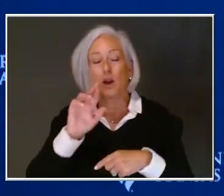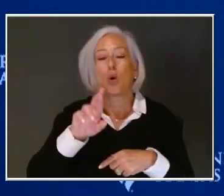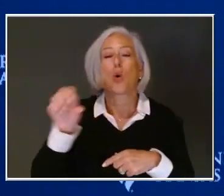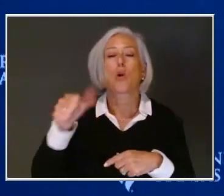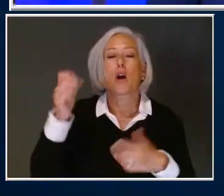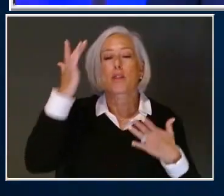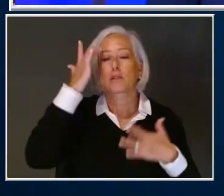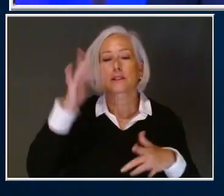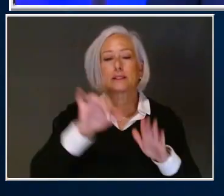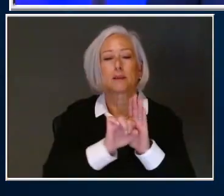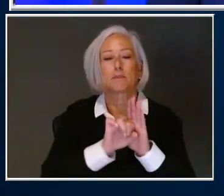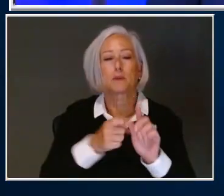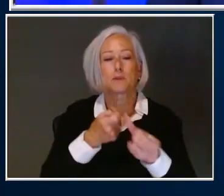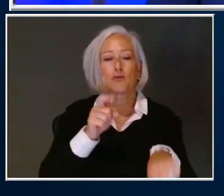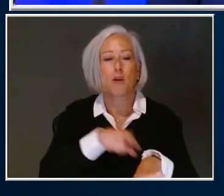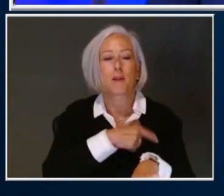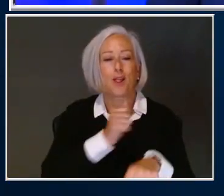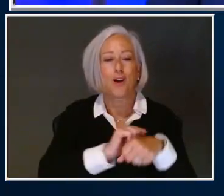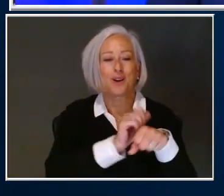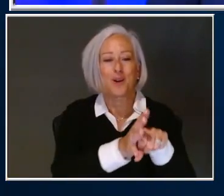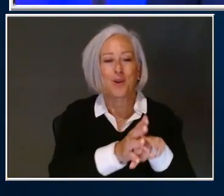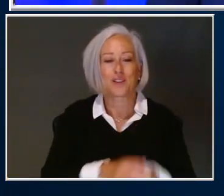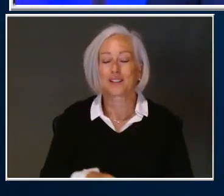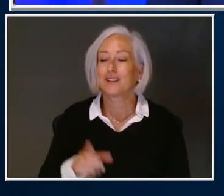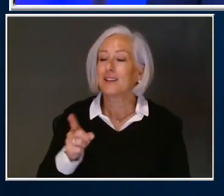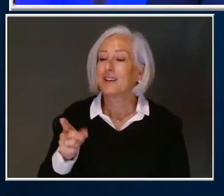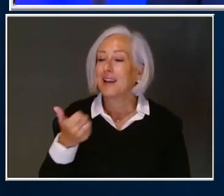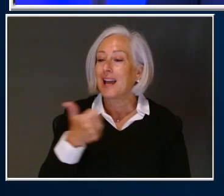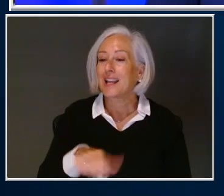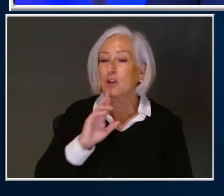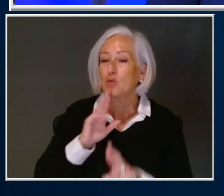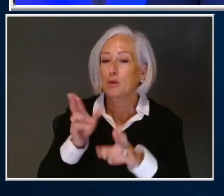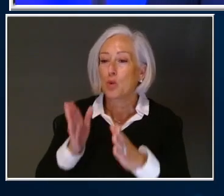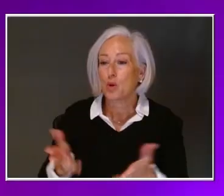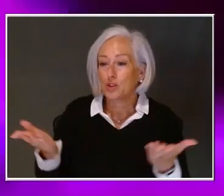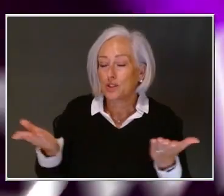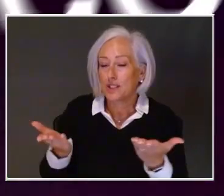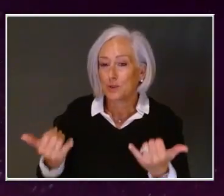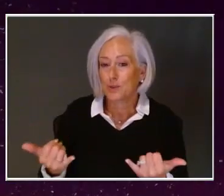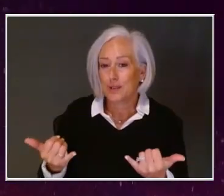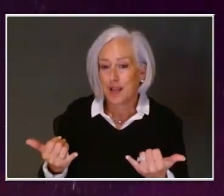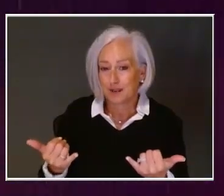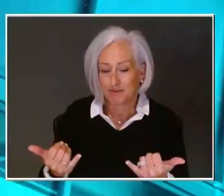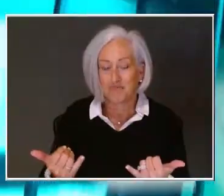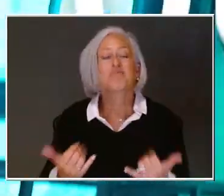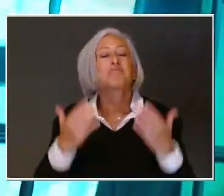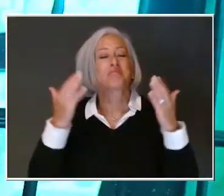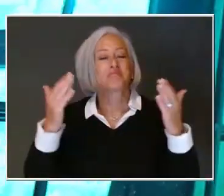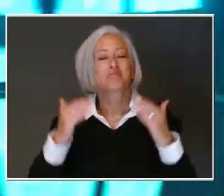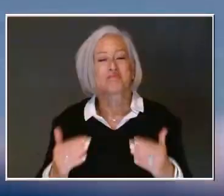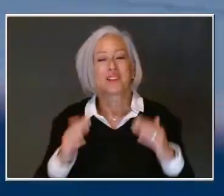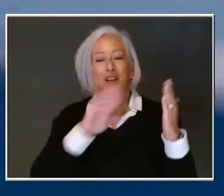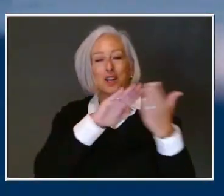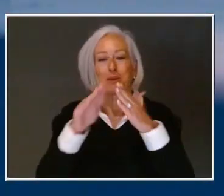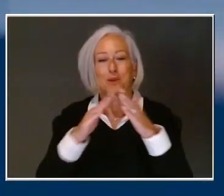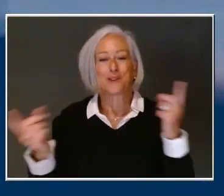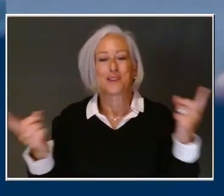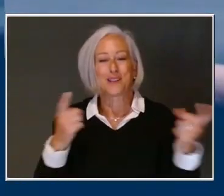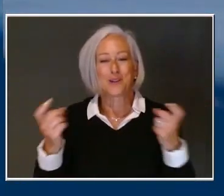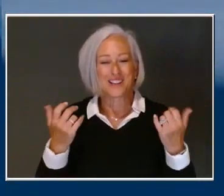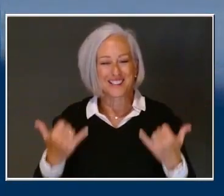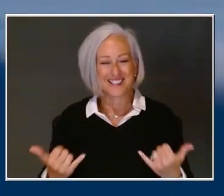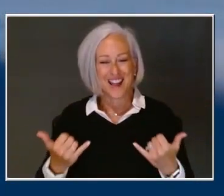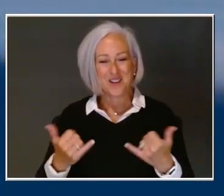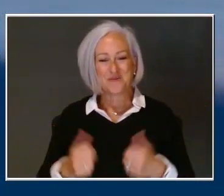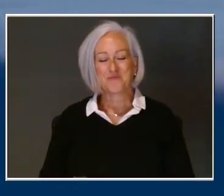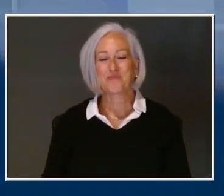COVID. Doc Hawk, thanks so much. Any reporters with us today? Let's get to our viewers. A few questions this morning. Bruce wants